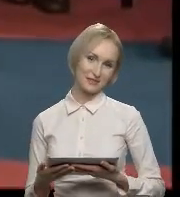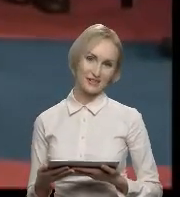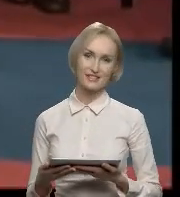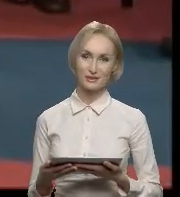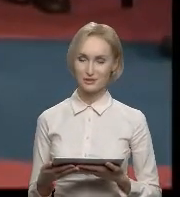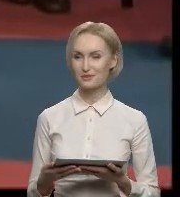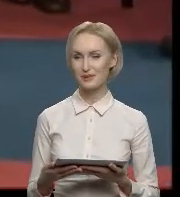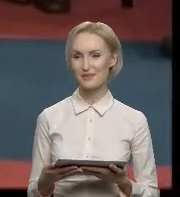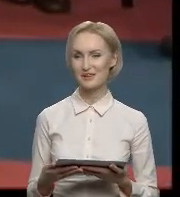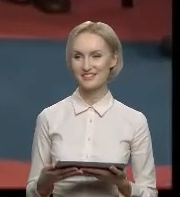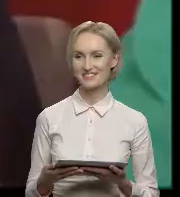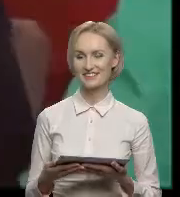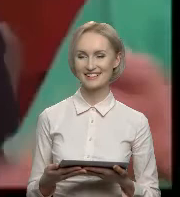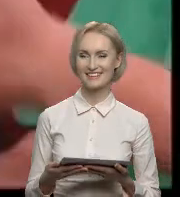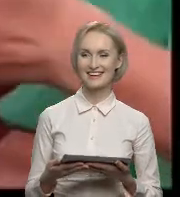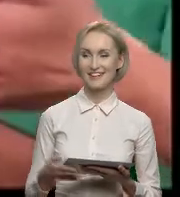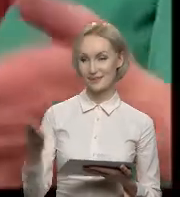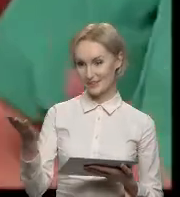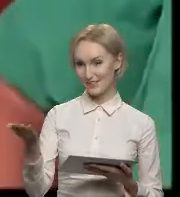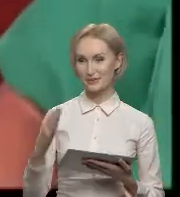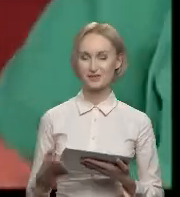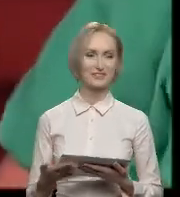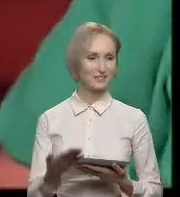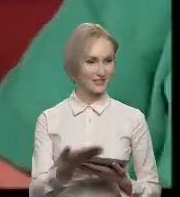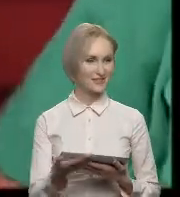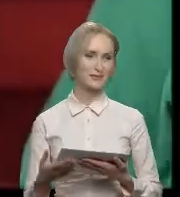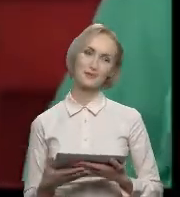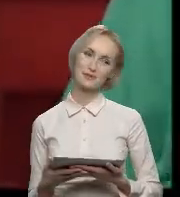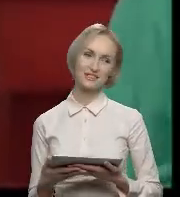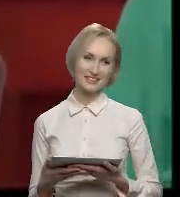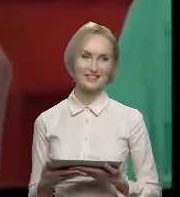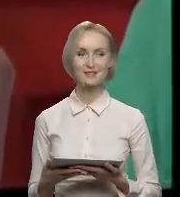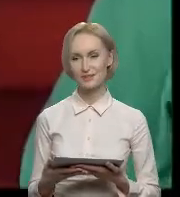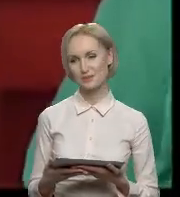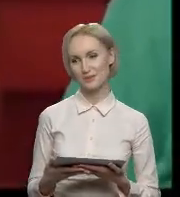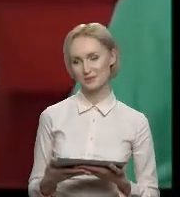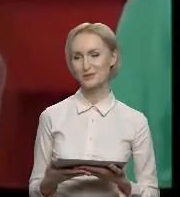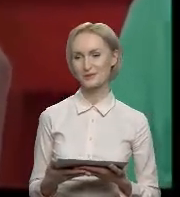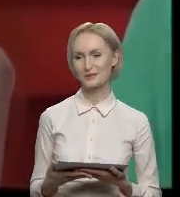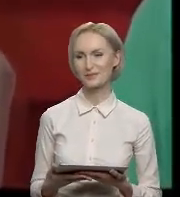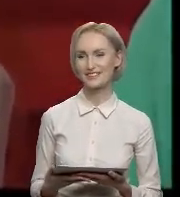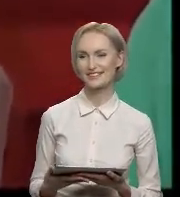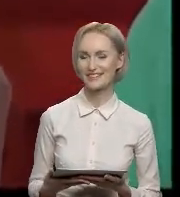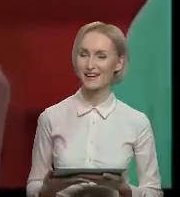Hold on. I will hopefully get a good Jasmine, answer. Jasmine, will you think about it? Let me know later.